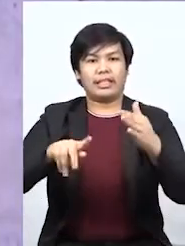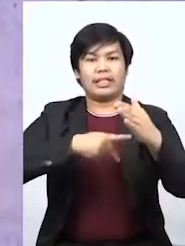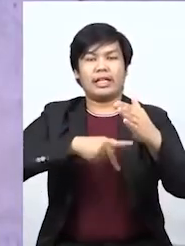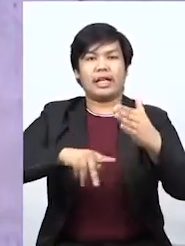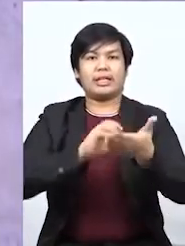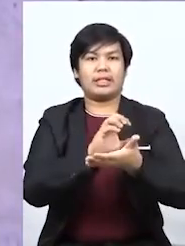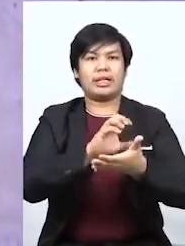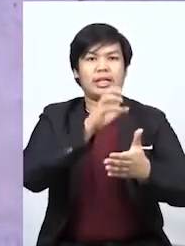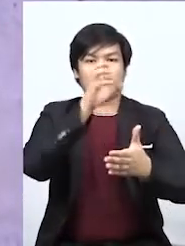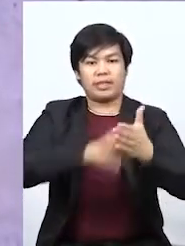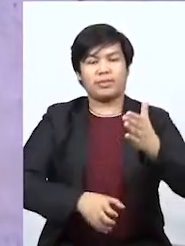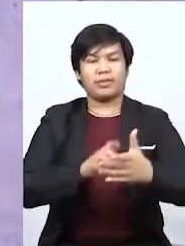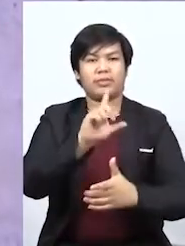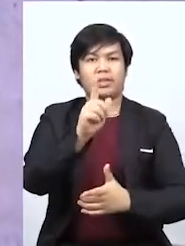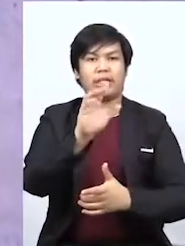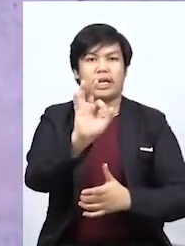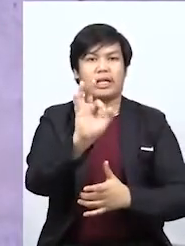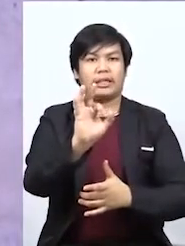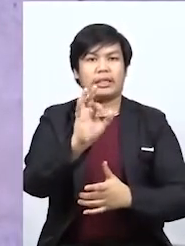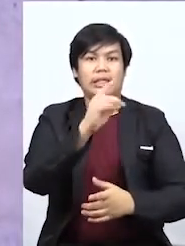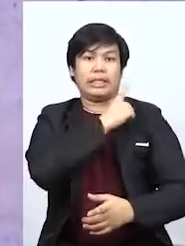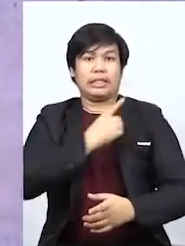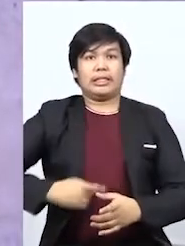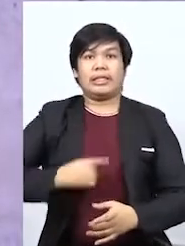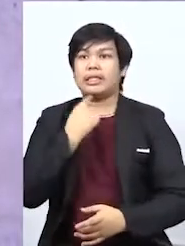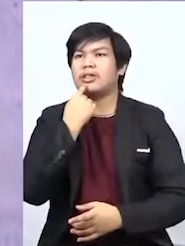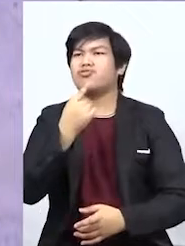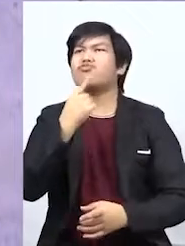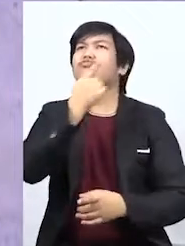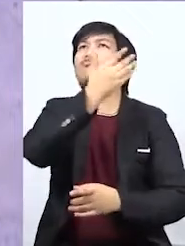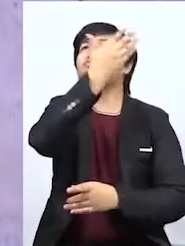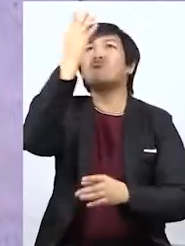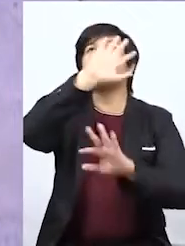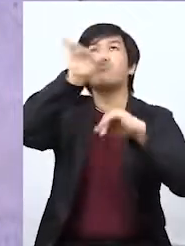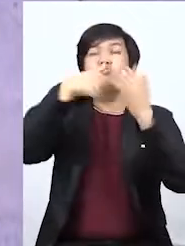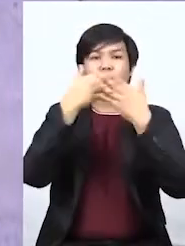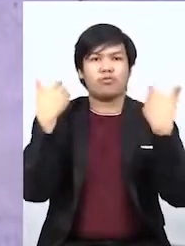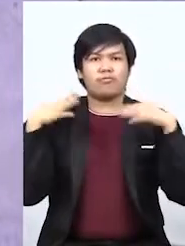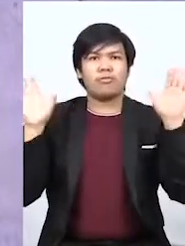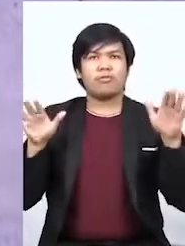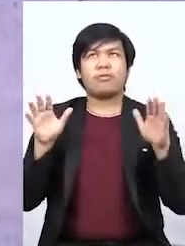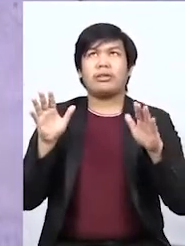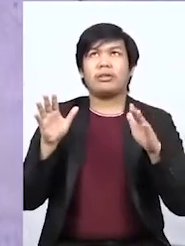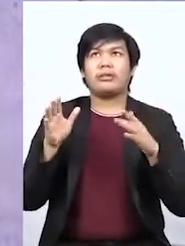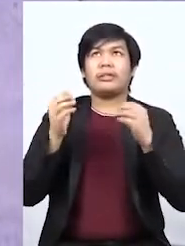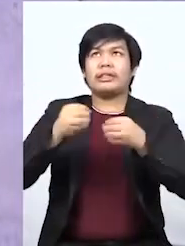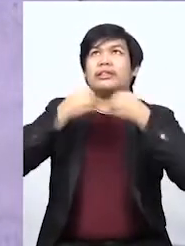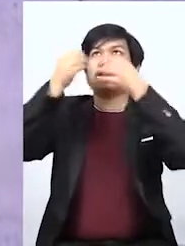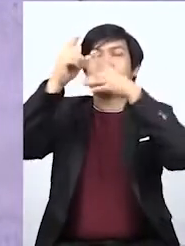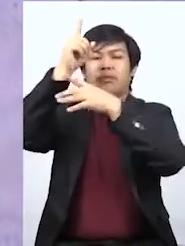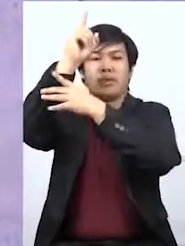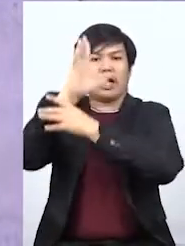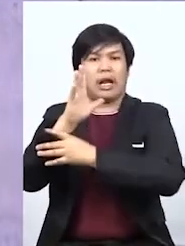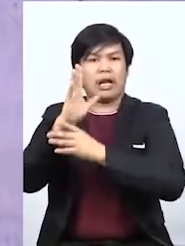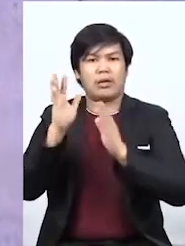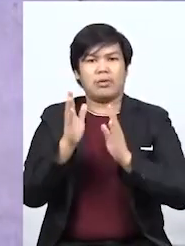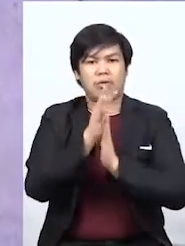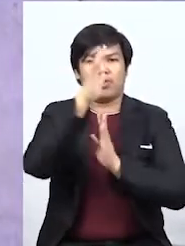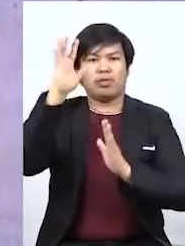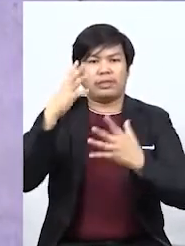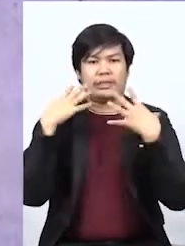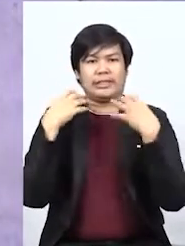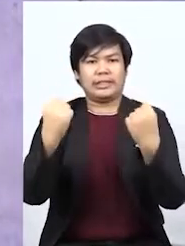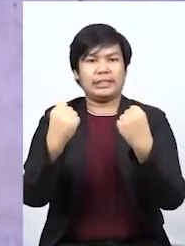David exhorted the heavenly beings to ascribe to the Lord glory and strength In other words He is